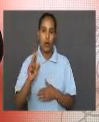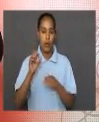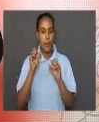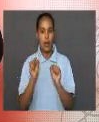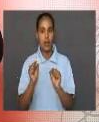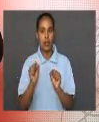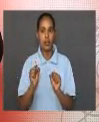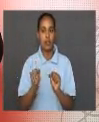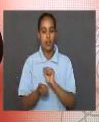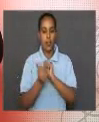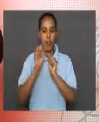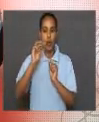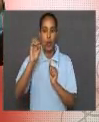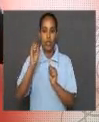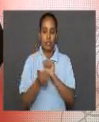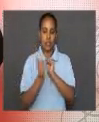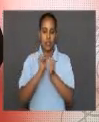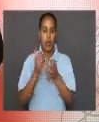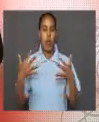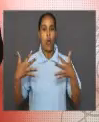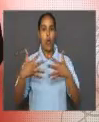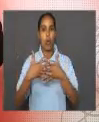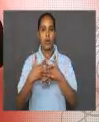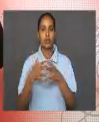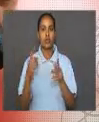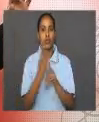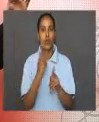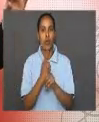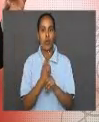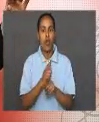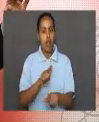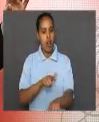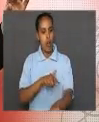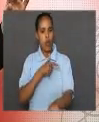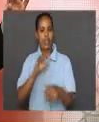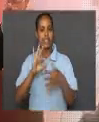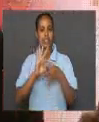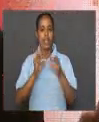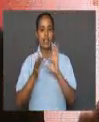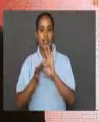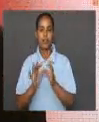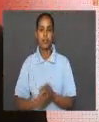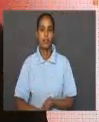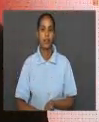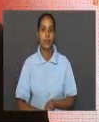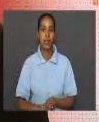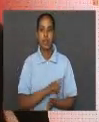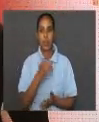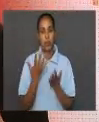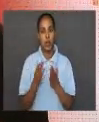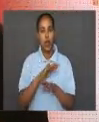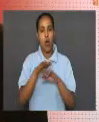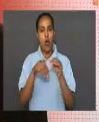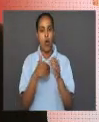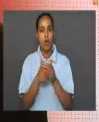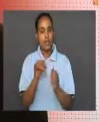possibly monomer chains, combining to form longer chains. They may all